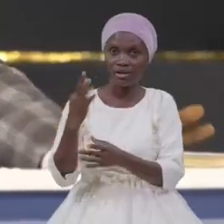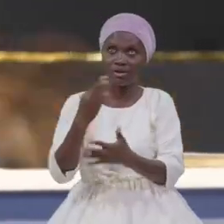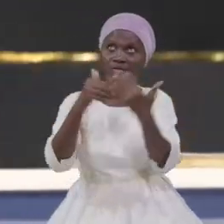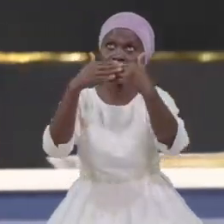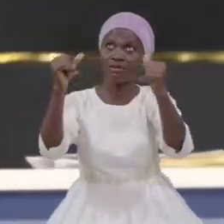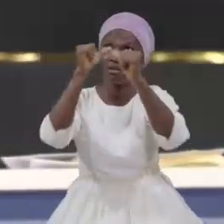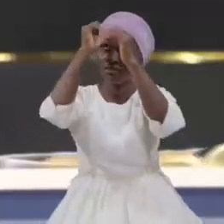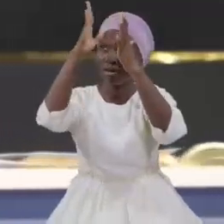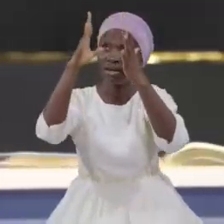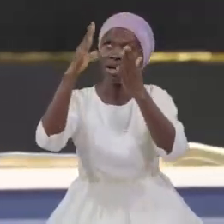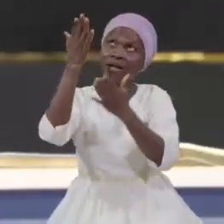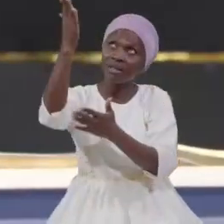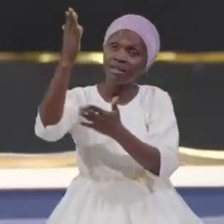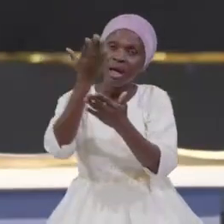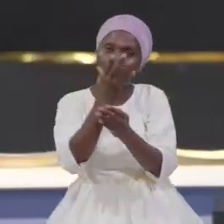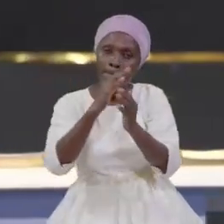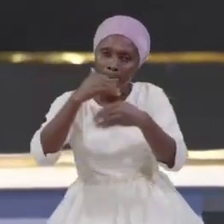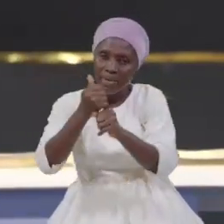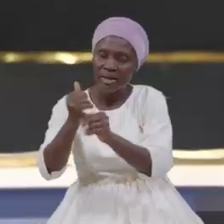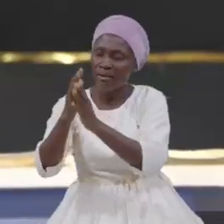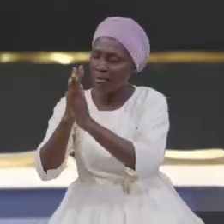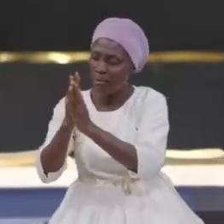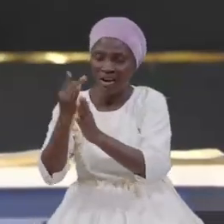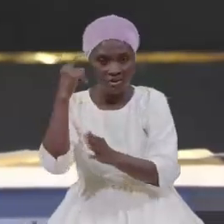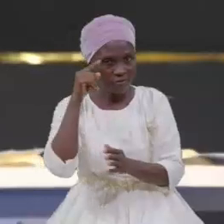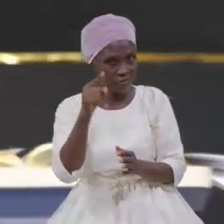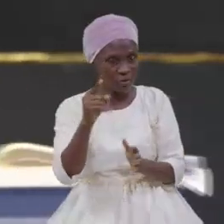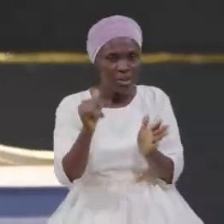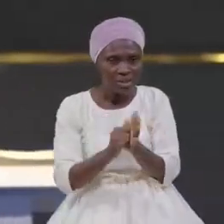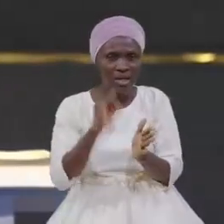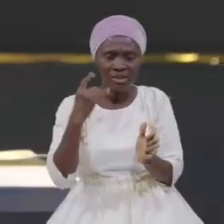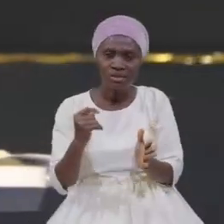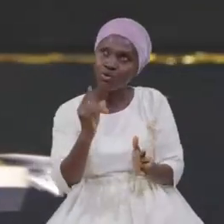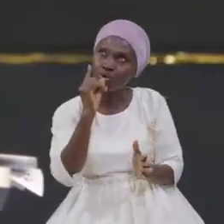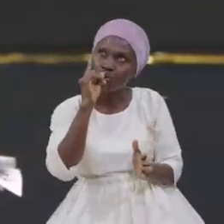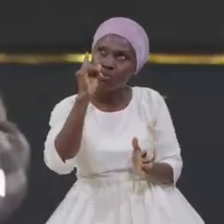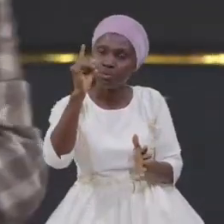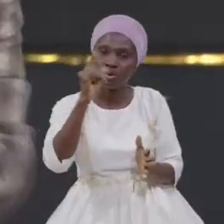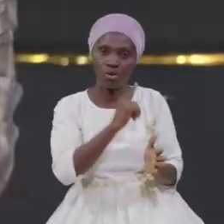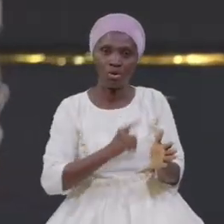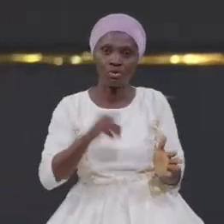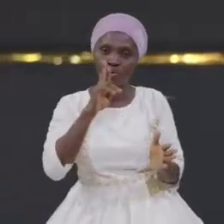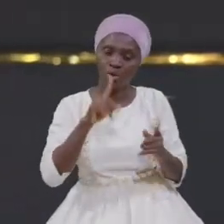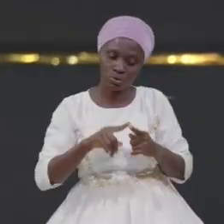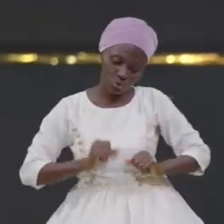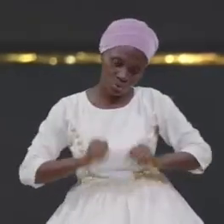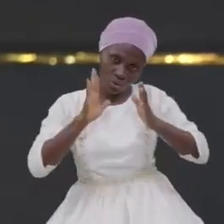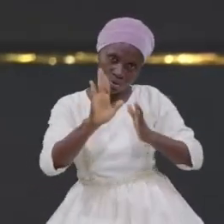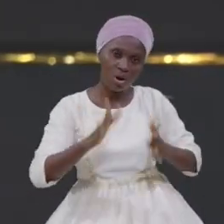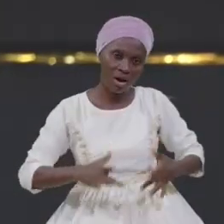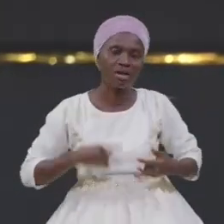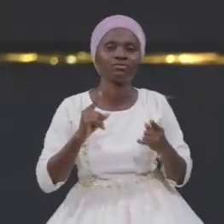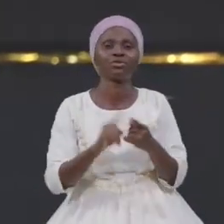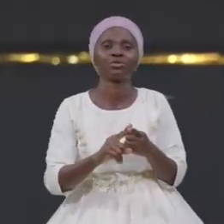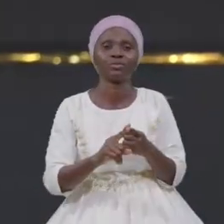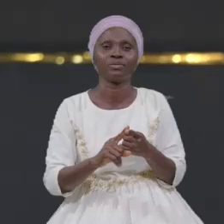you. That is the only Lord you have to submit, surrender your life to. And when you have